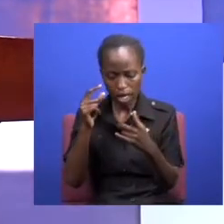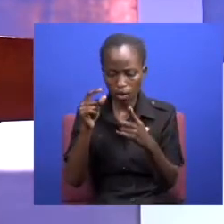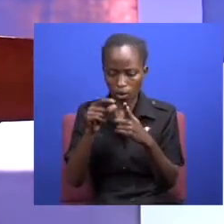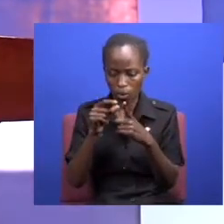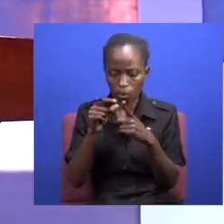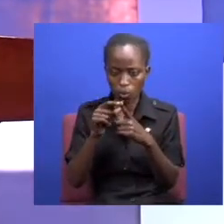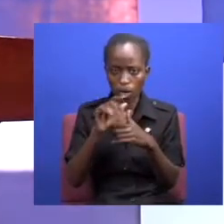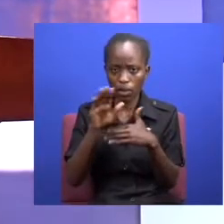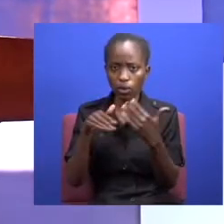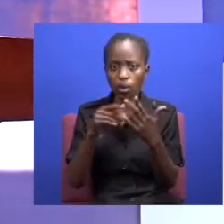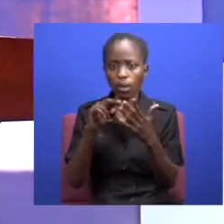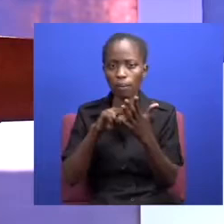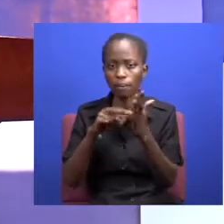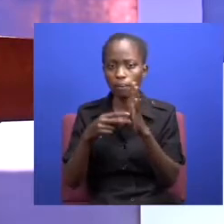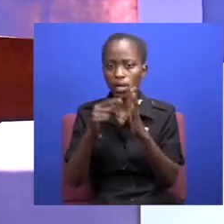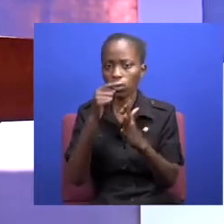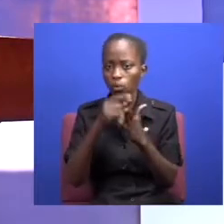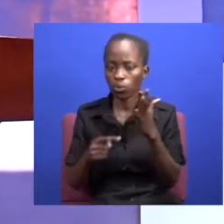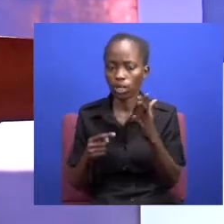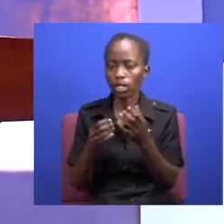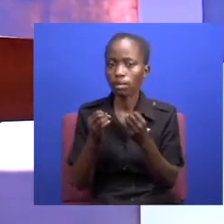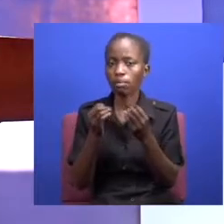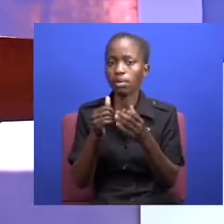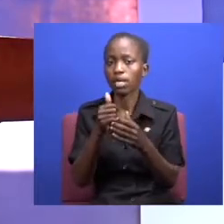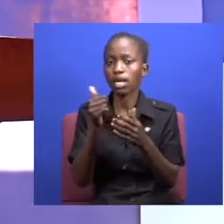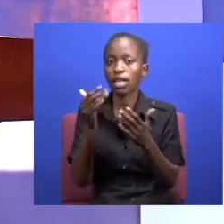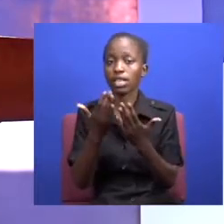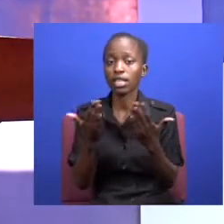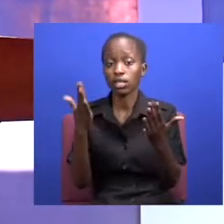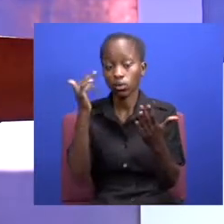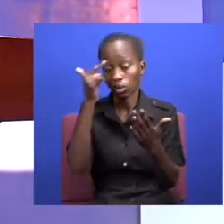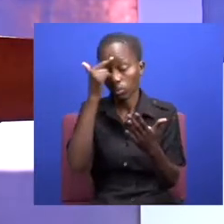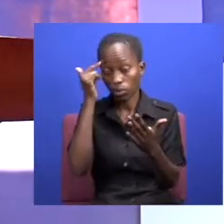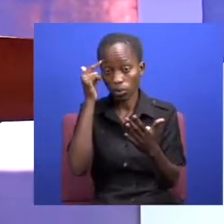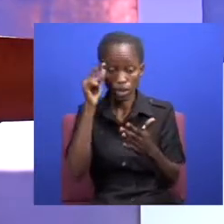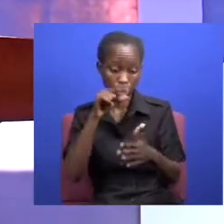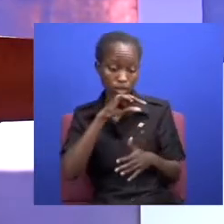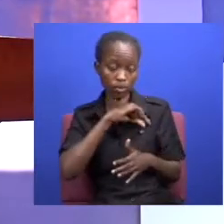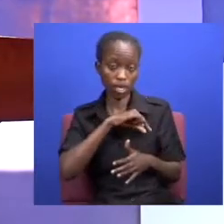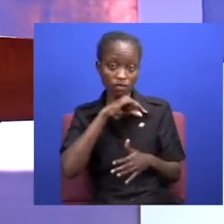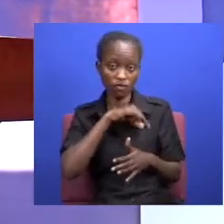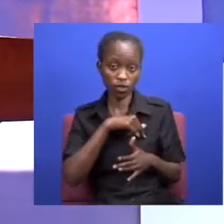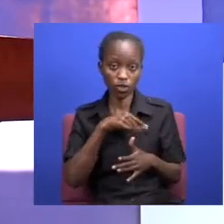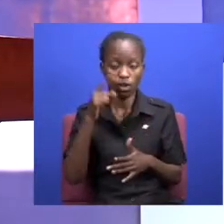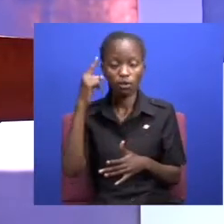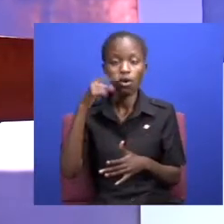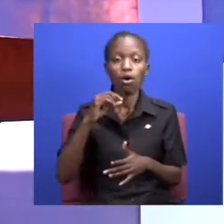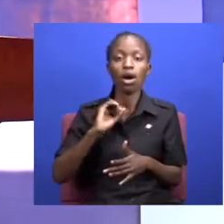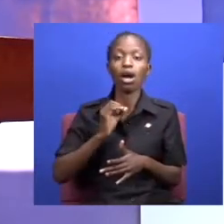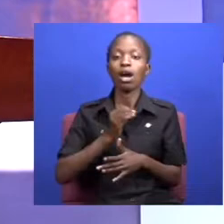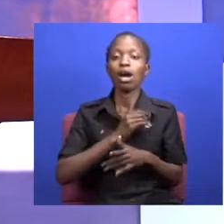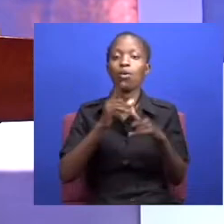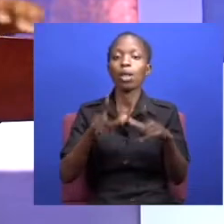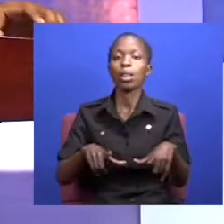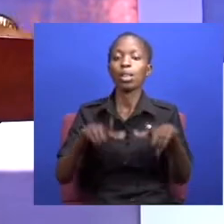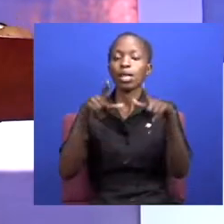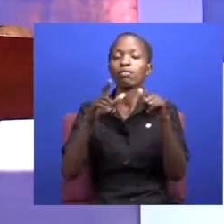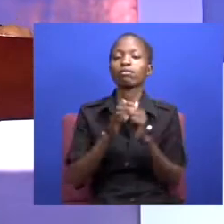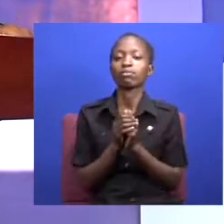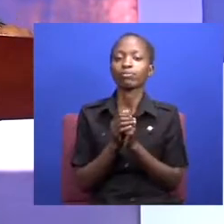by word and analyzing the context and so many other things, because this is beneficial for our